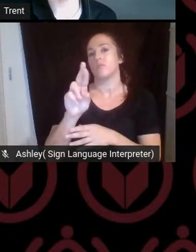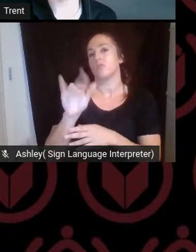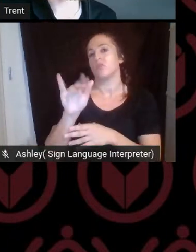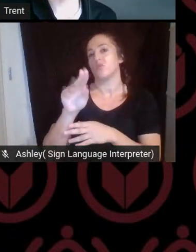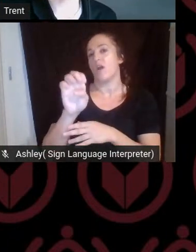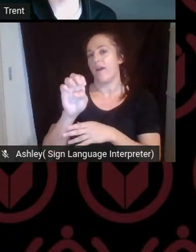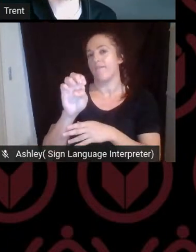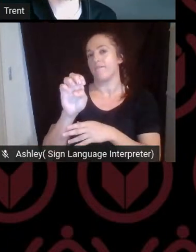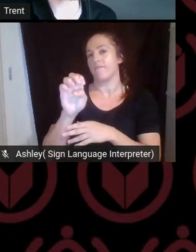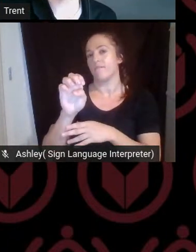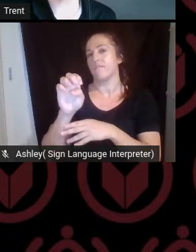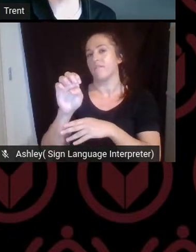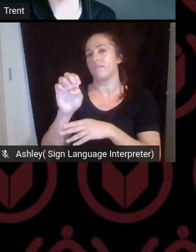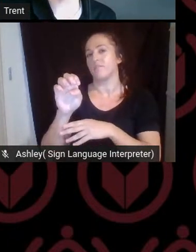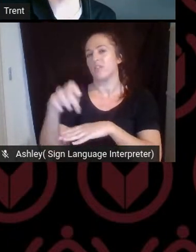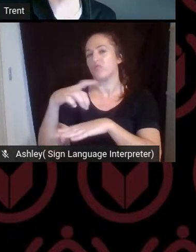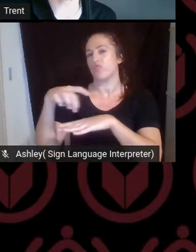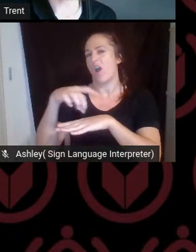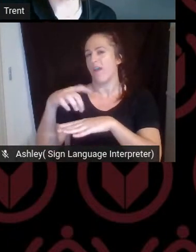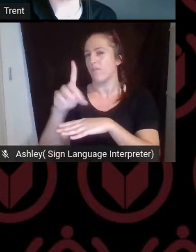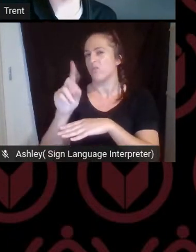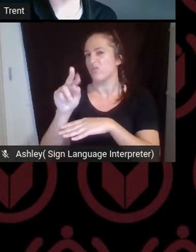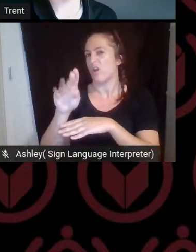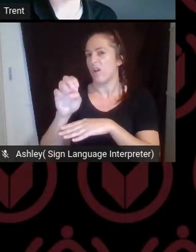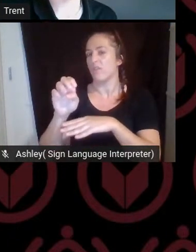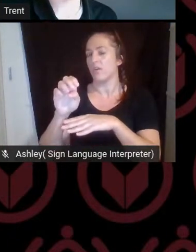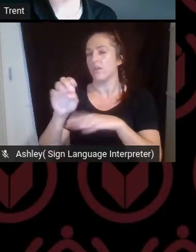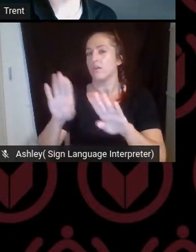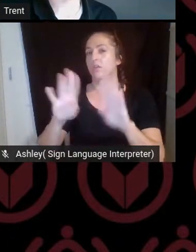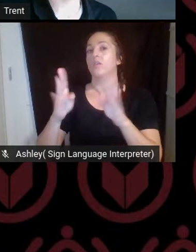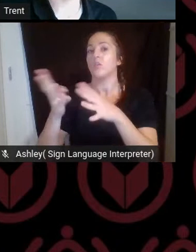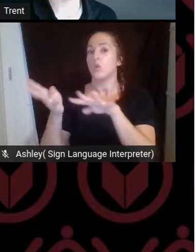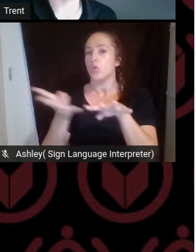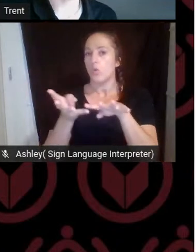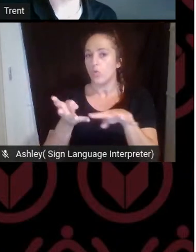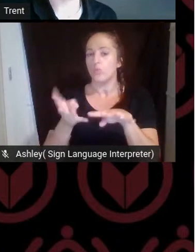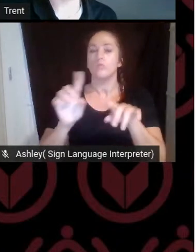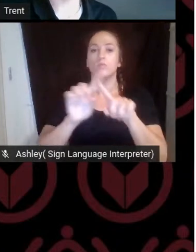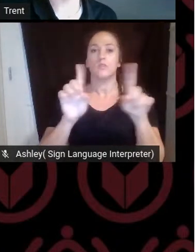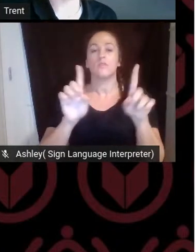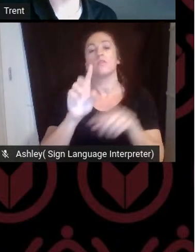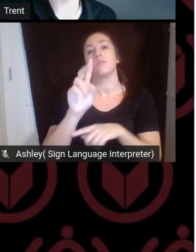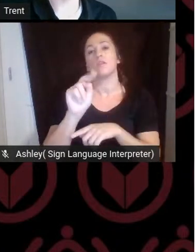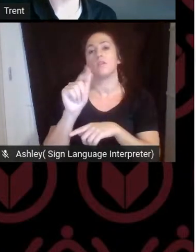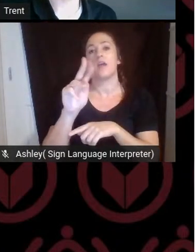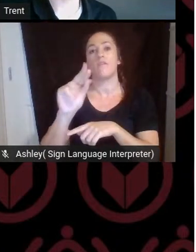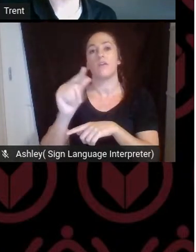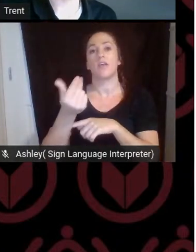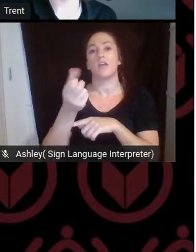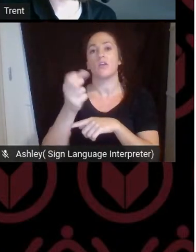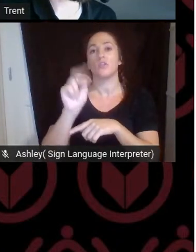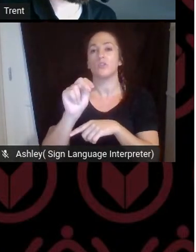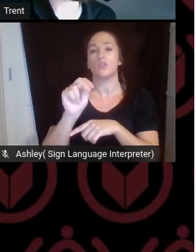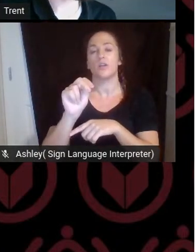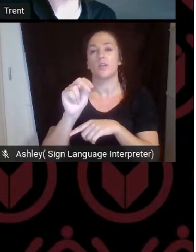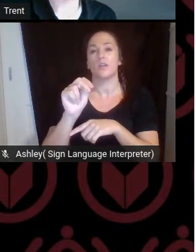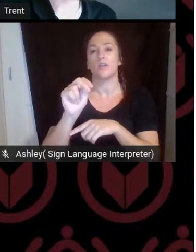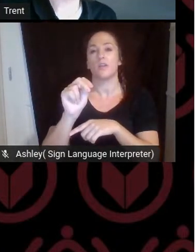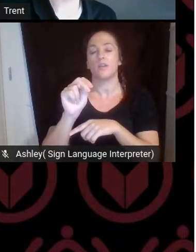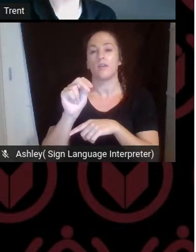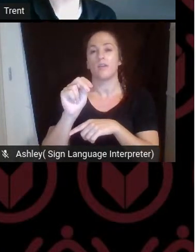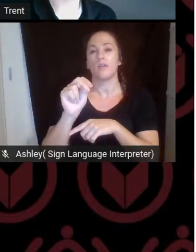All right, so Drive is going to load, and you will see a bunch of those navigational features that you saw in that